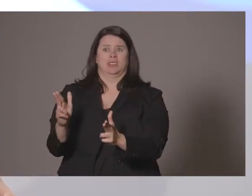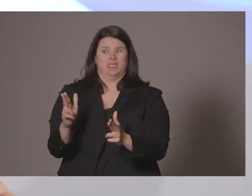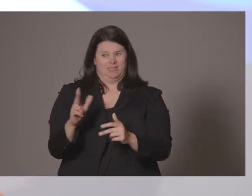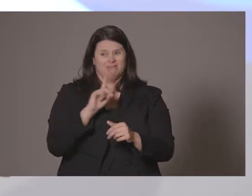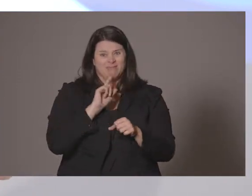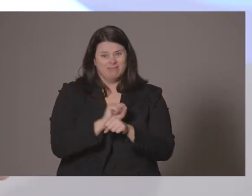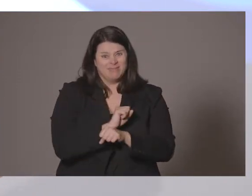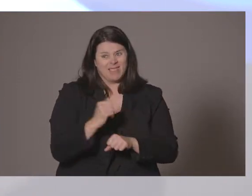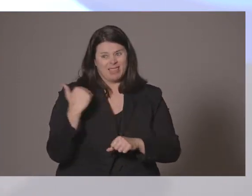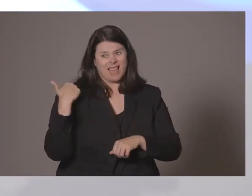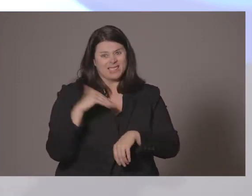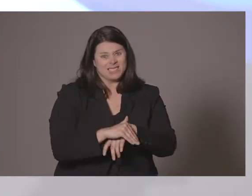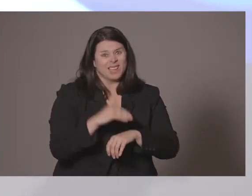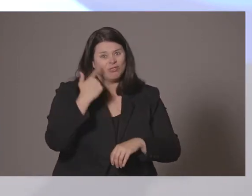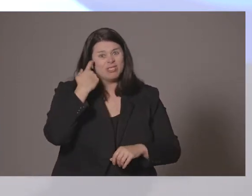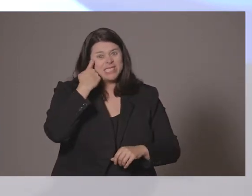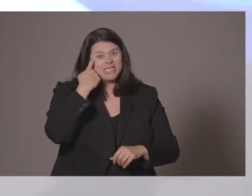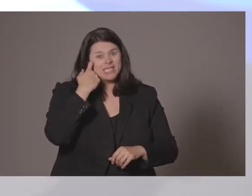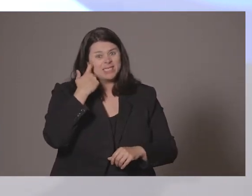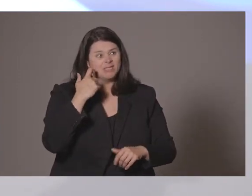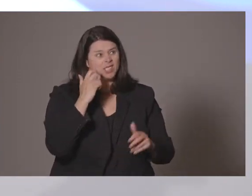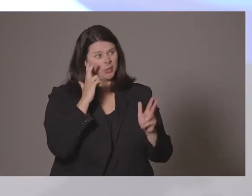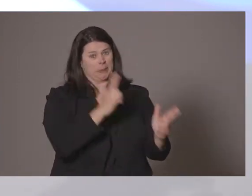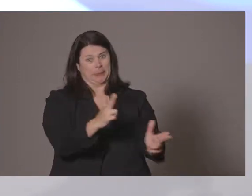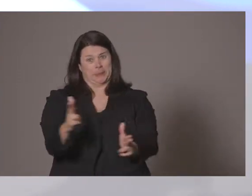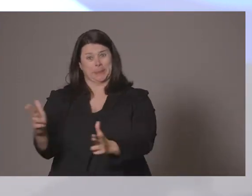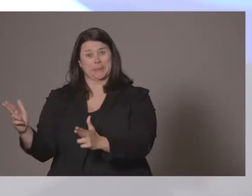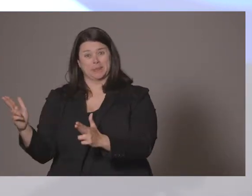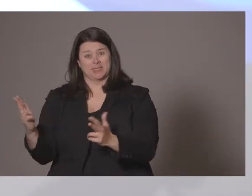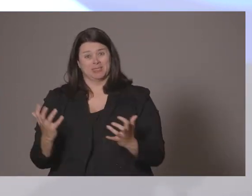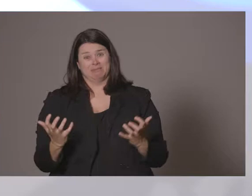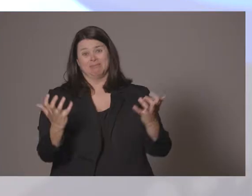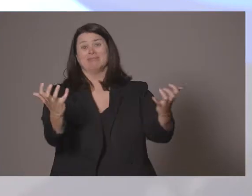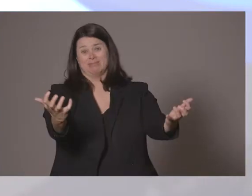night, happen. This is